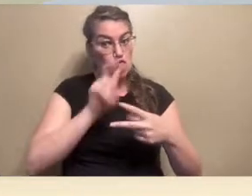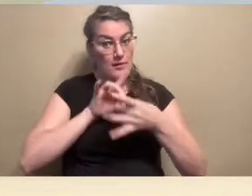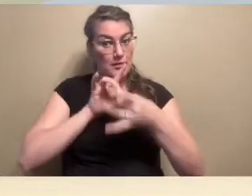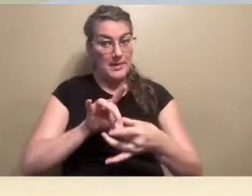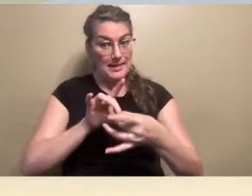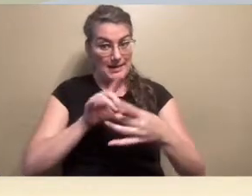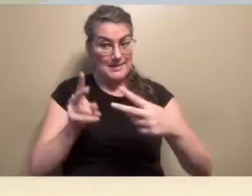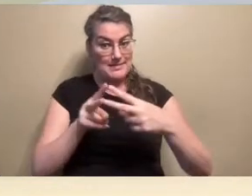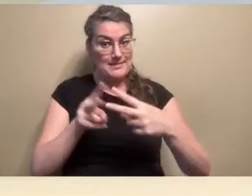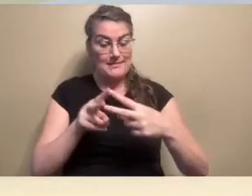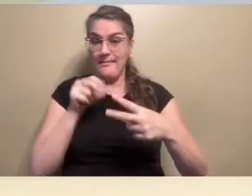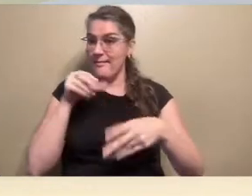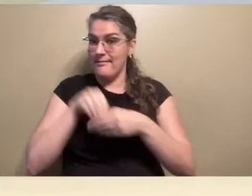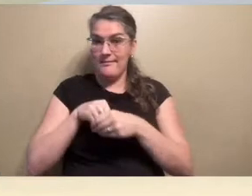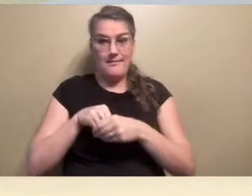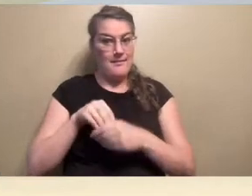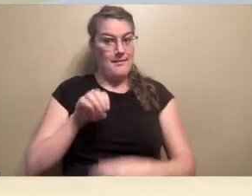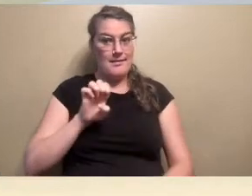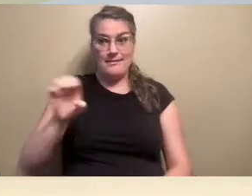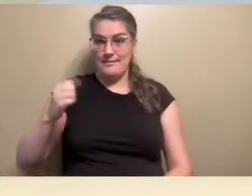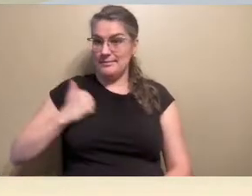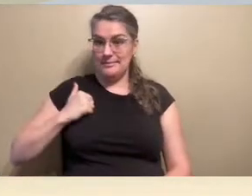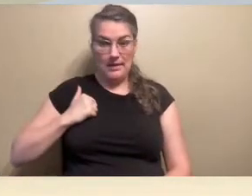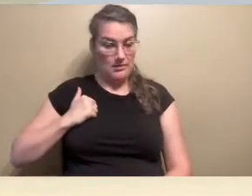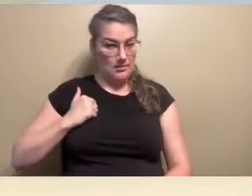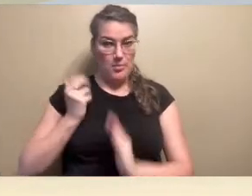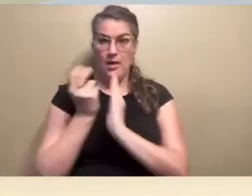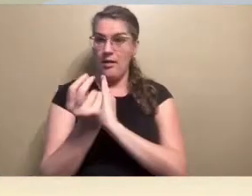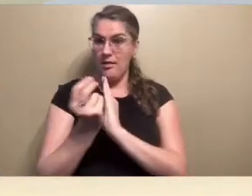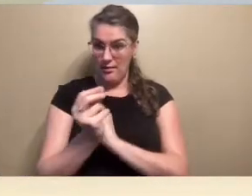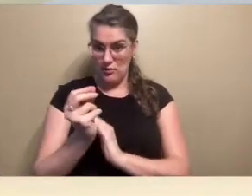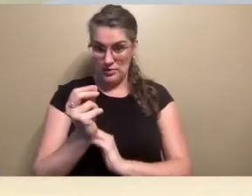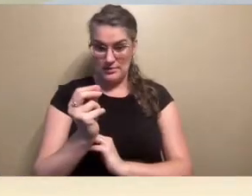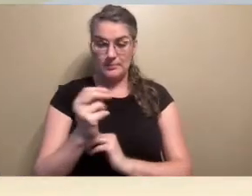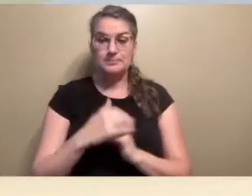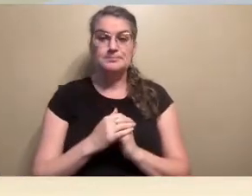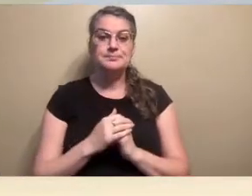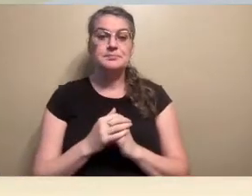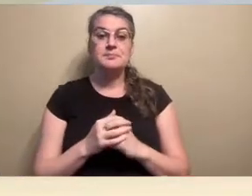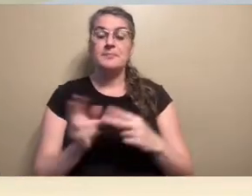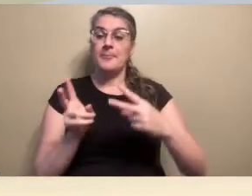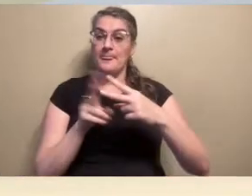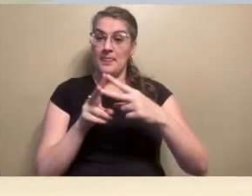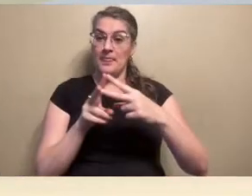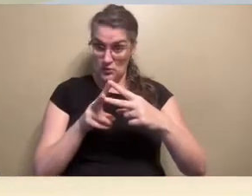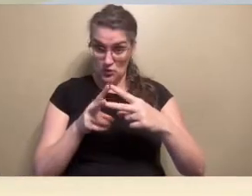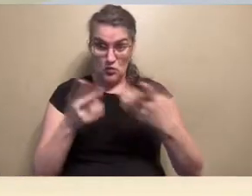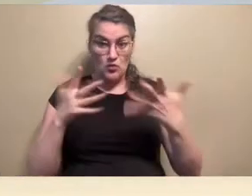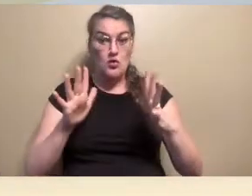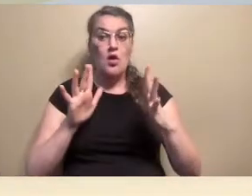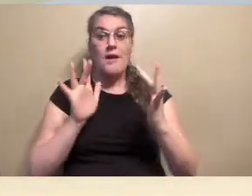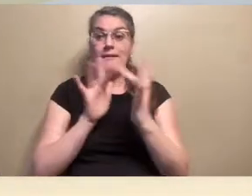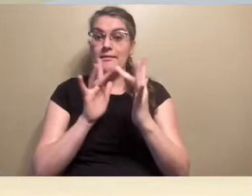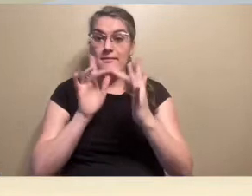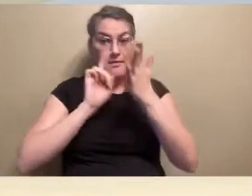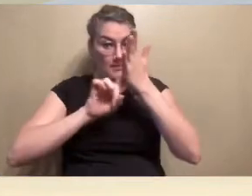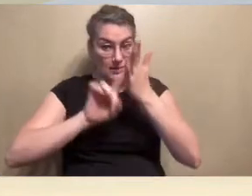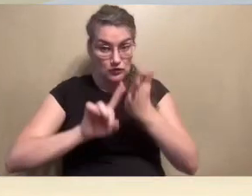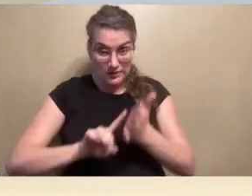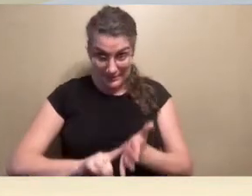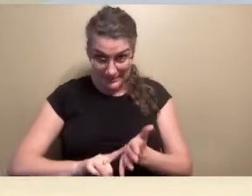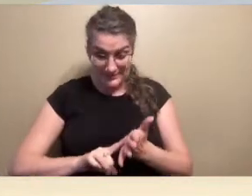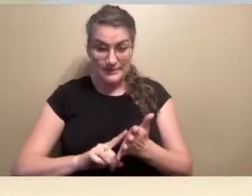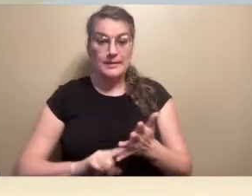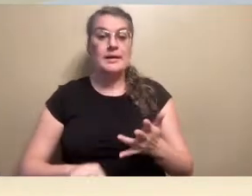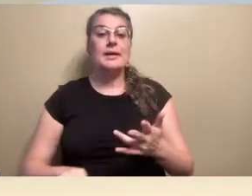Atlantic Canada. Contact tracing has been completed, and these individuals are self-isolating. There is one flight notification